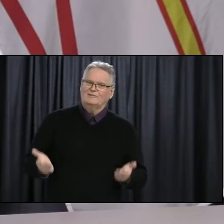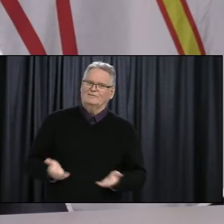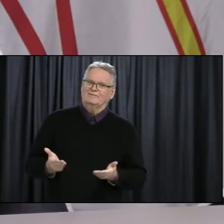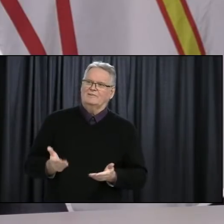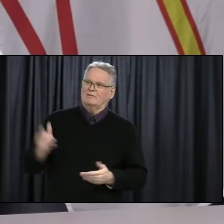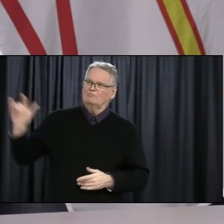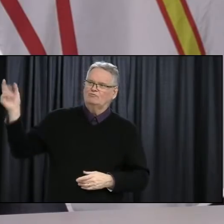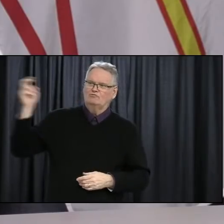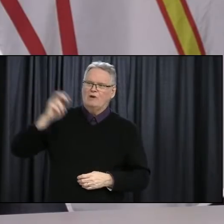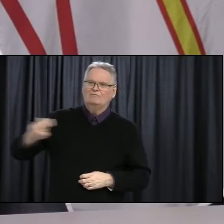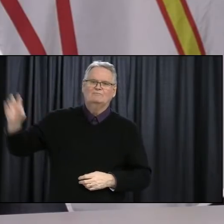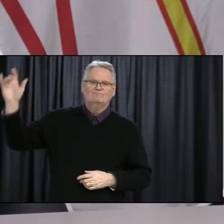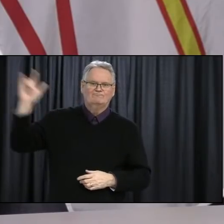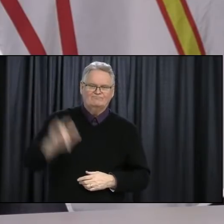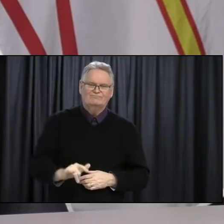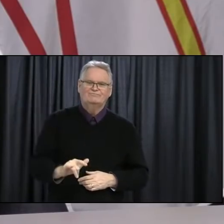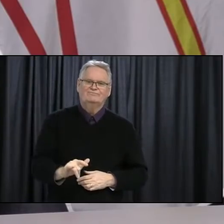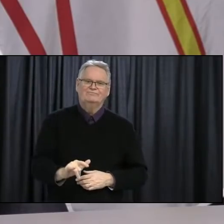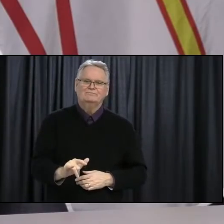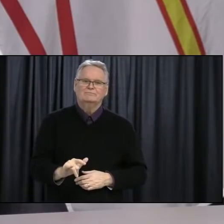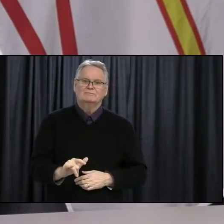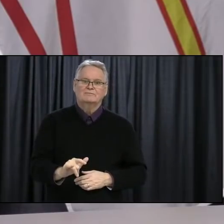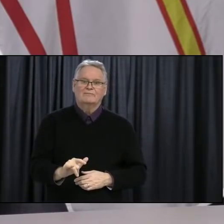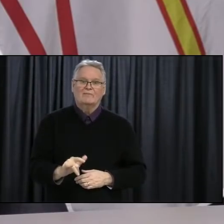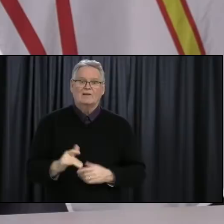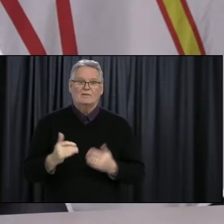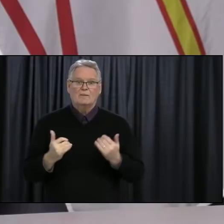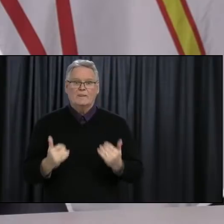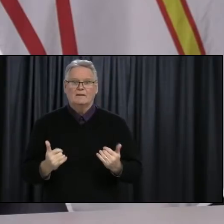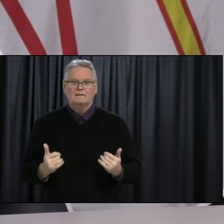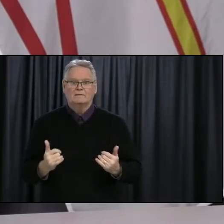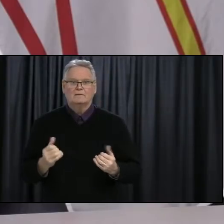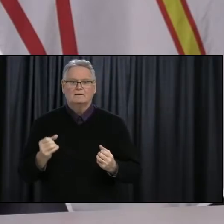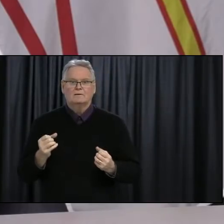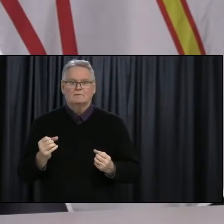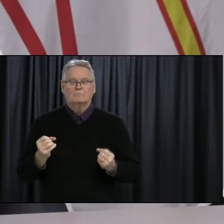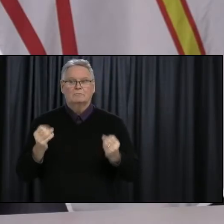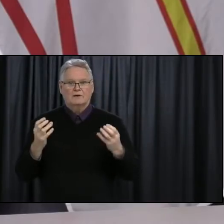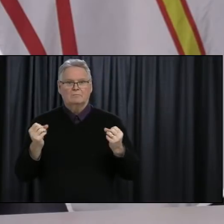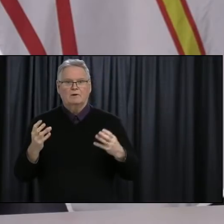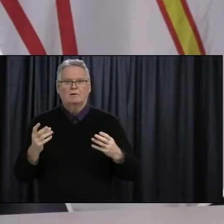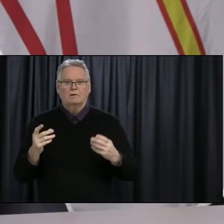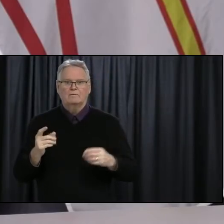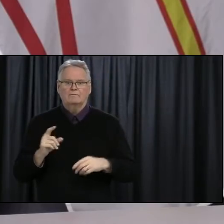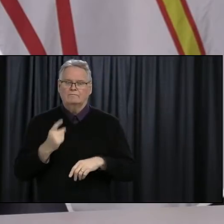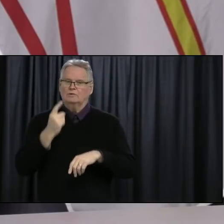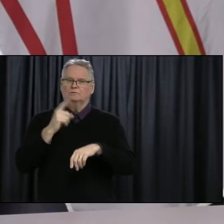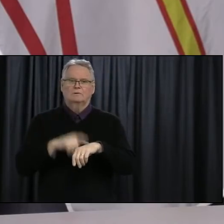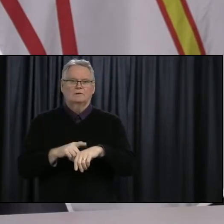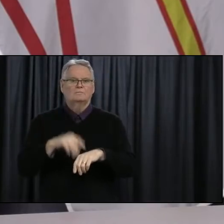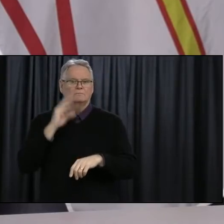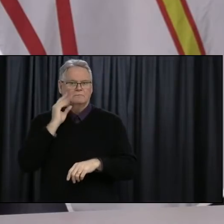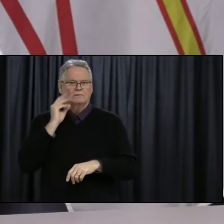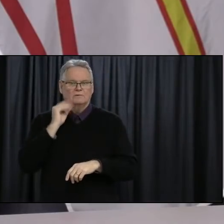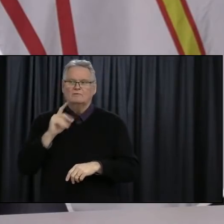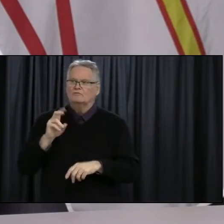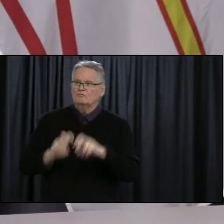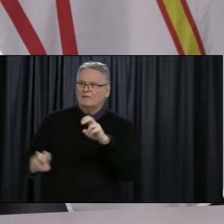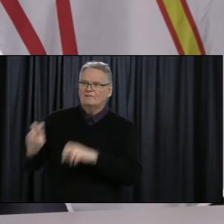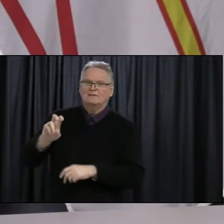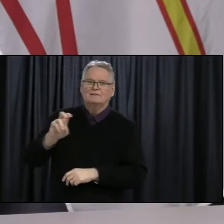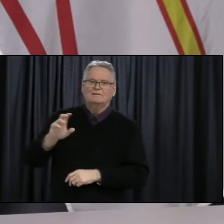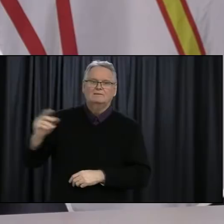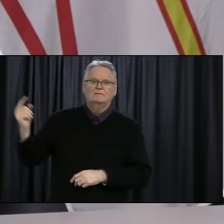right now that may be learning what it entails for the first time. If you have been contacted by public health and identified as a